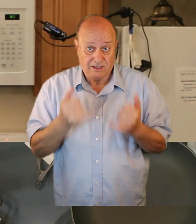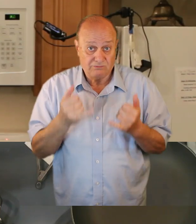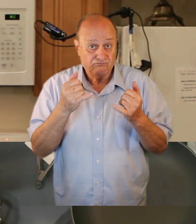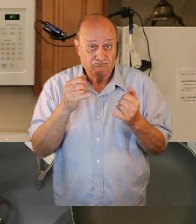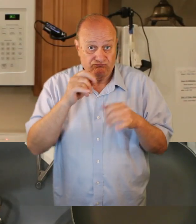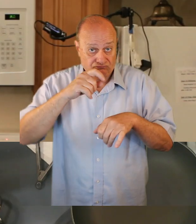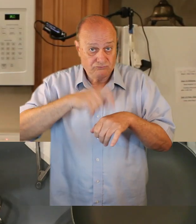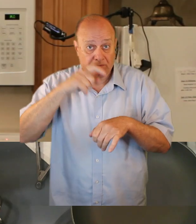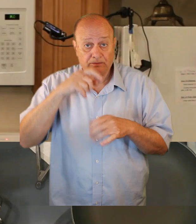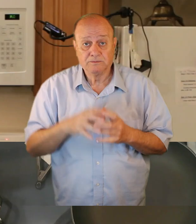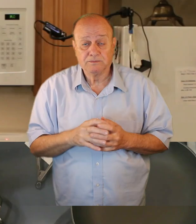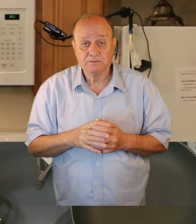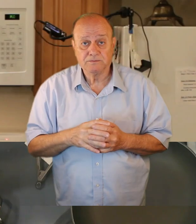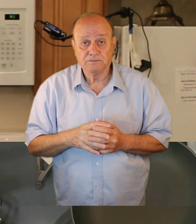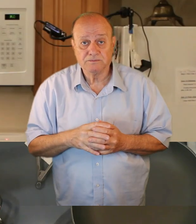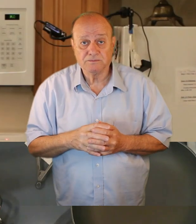And right now is the time.